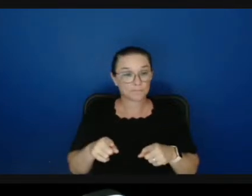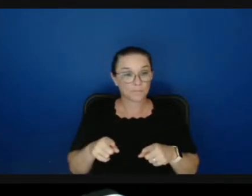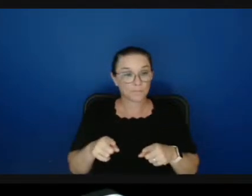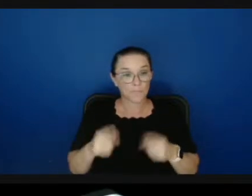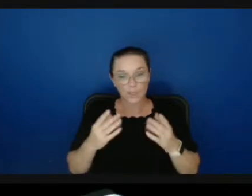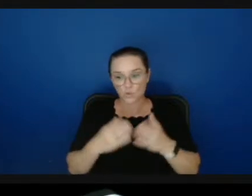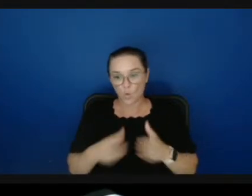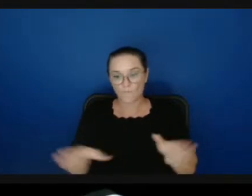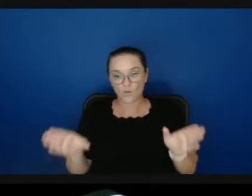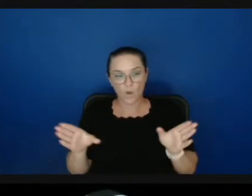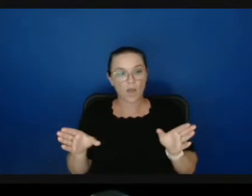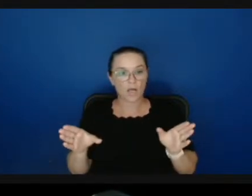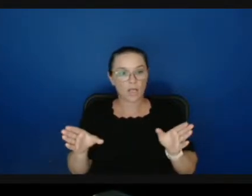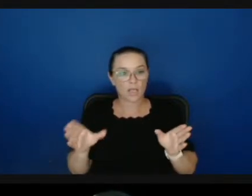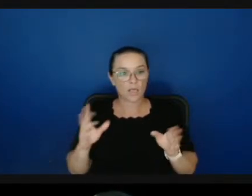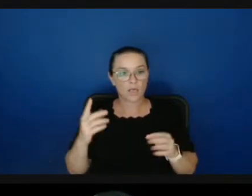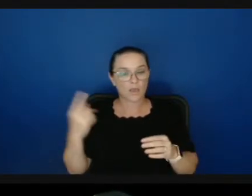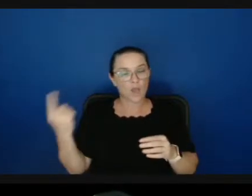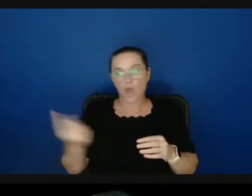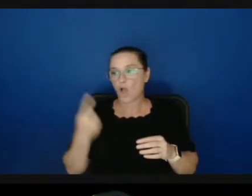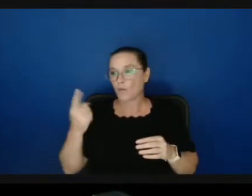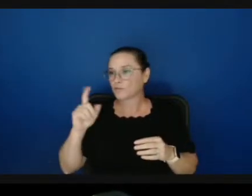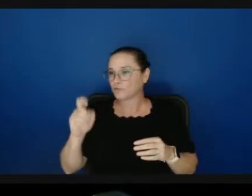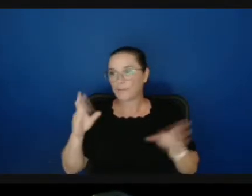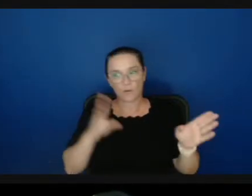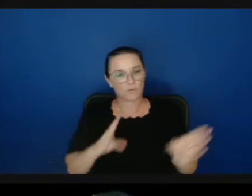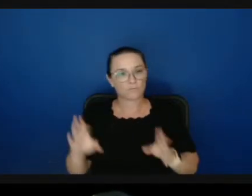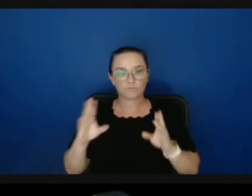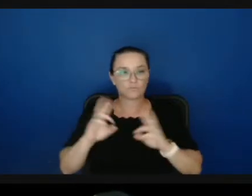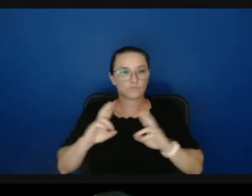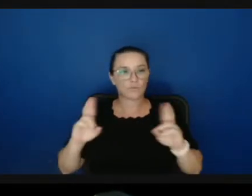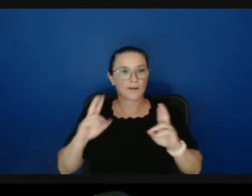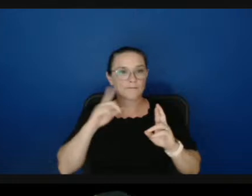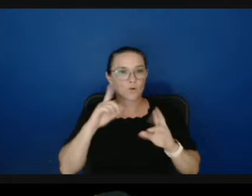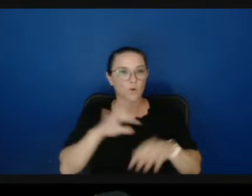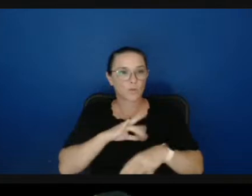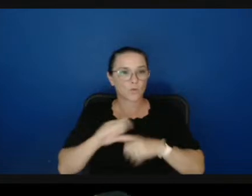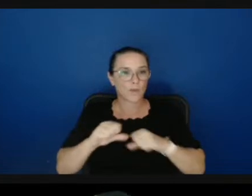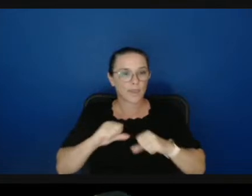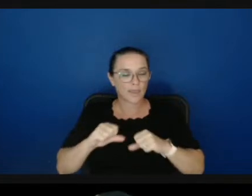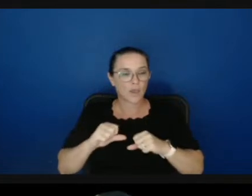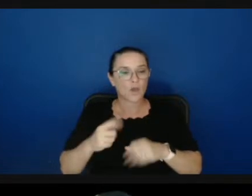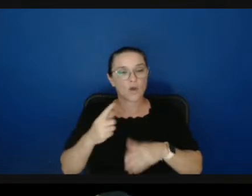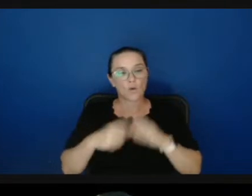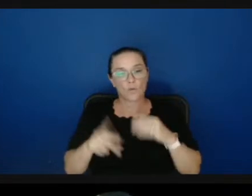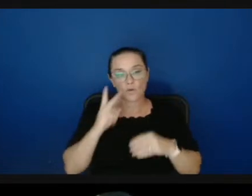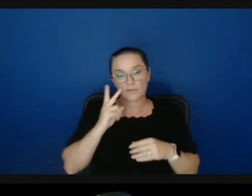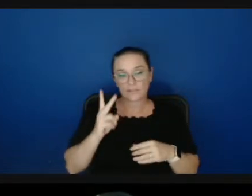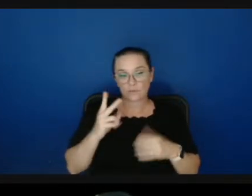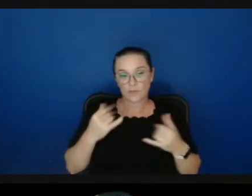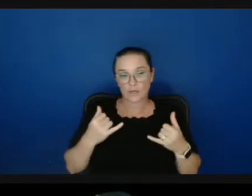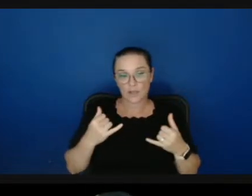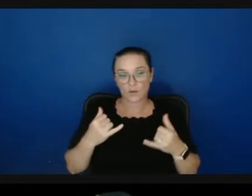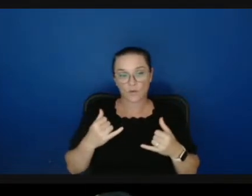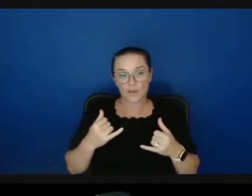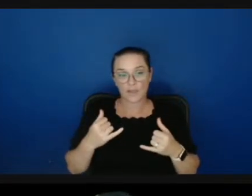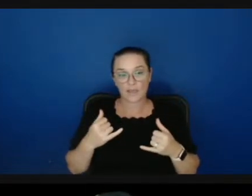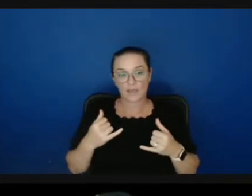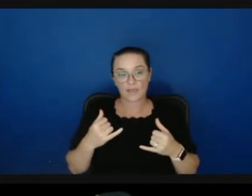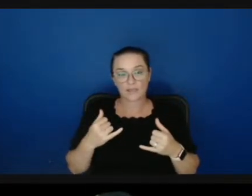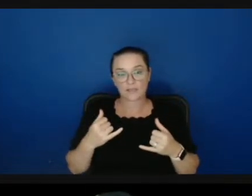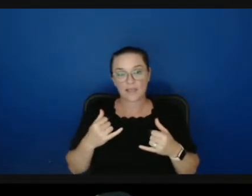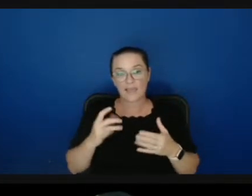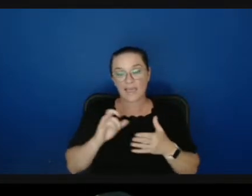it's just we should always be prepared for earthquakes, really. And what we're seeing is just a little prompt to remind us